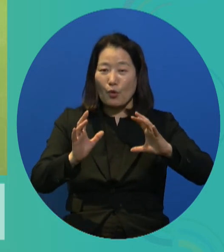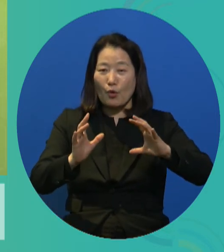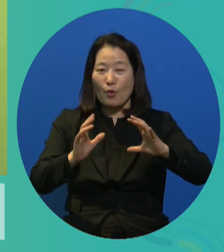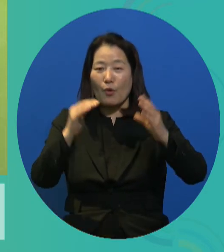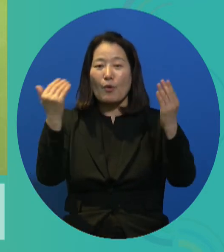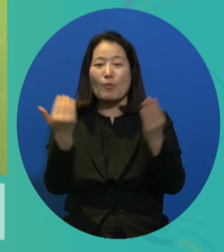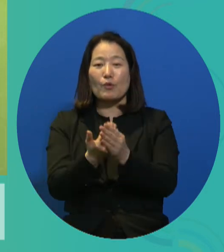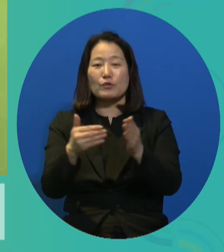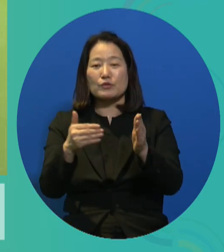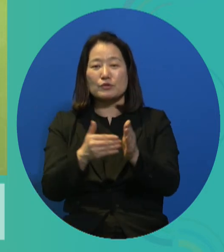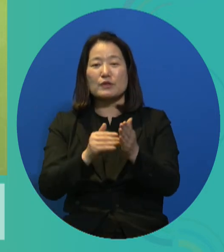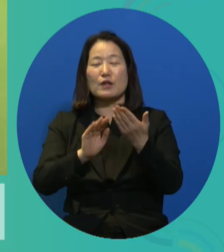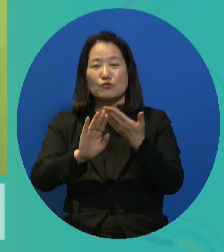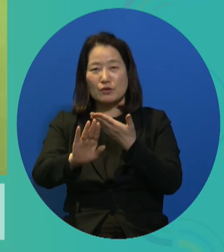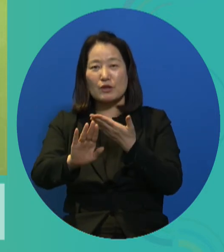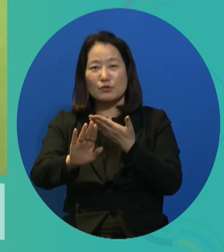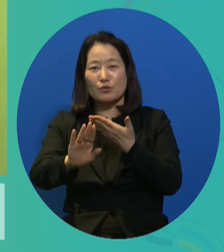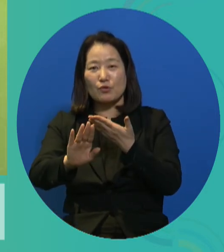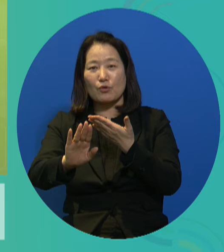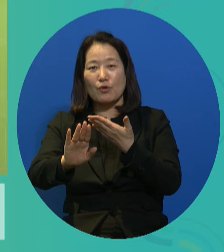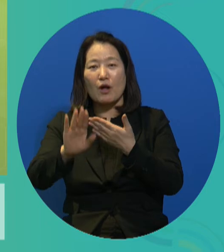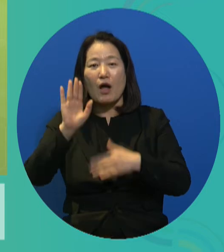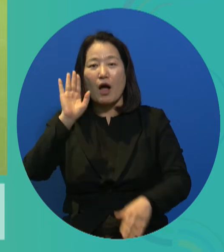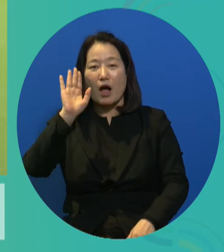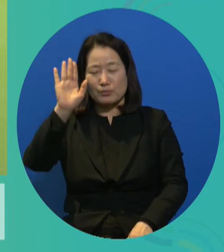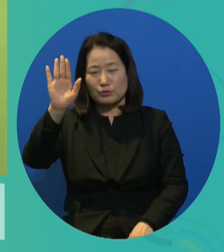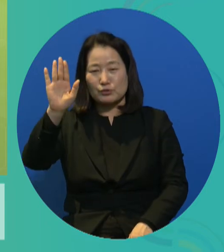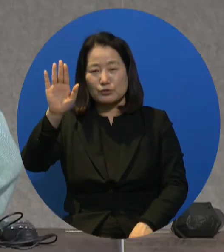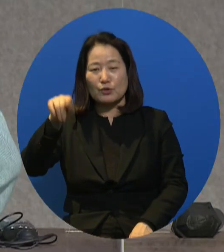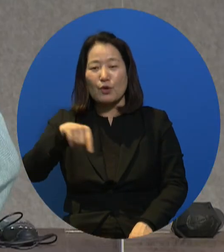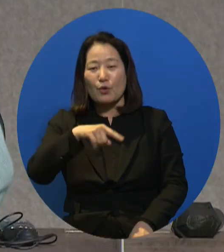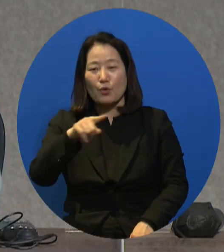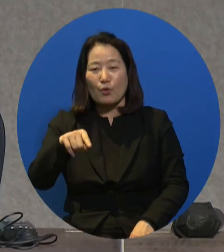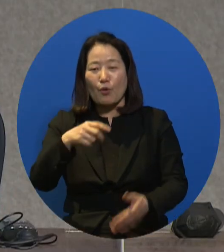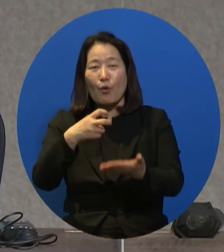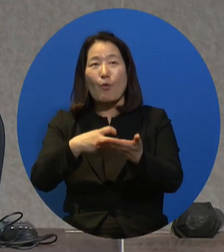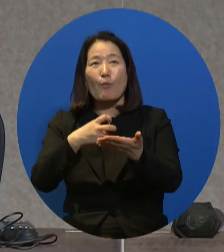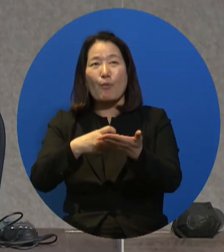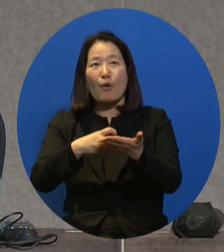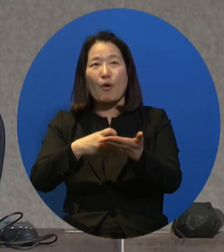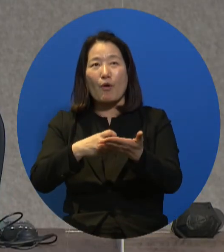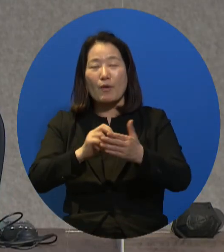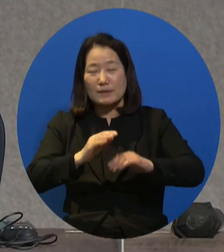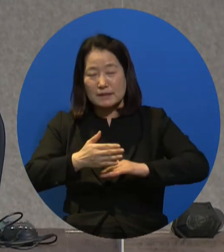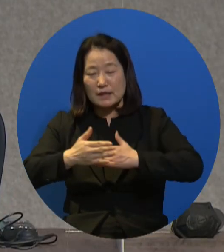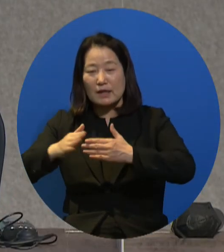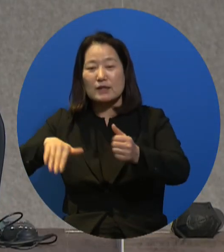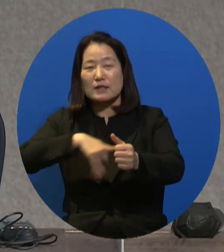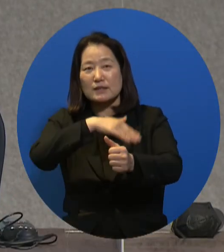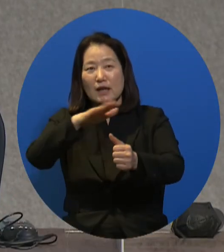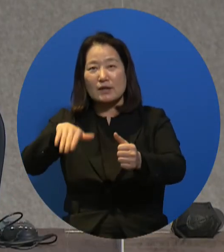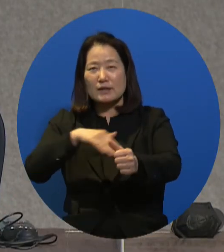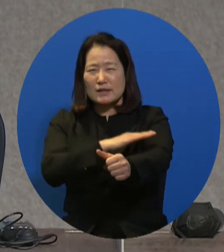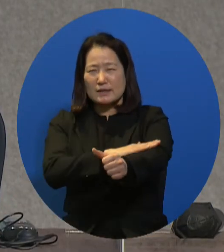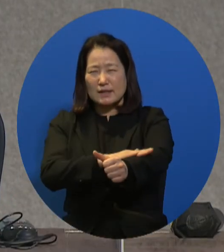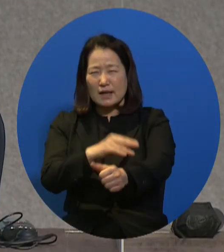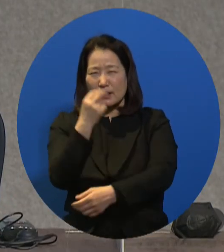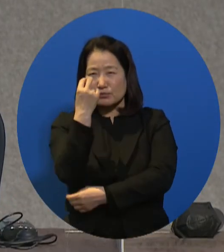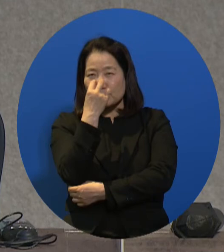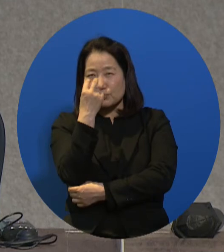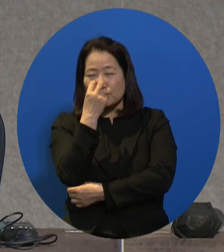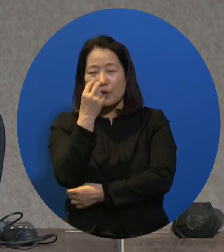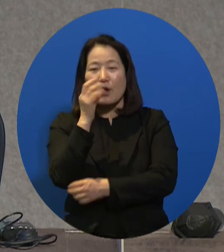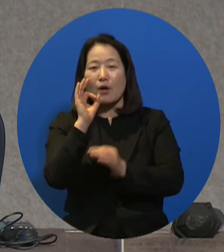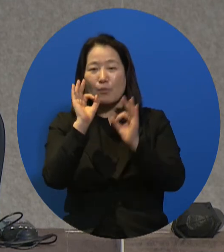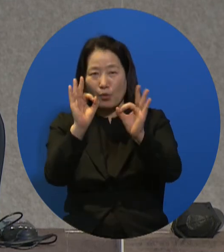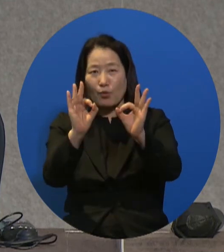even if these discussions are over, I hope that we can always take an active interest on how the optional protocol is made and